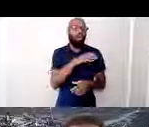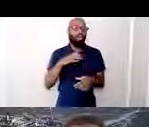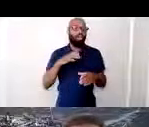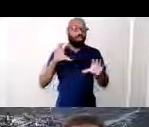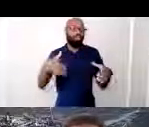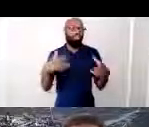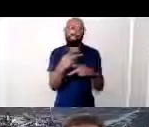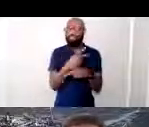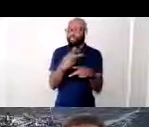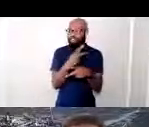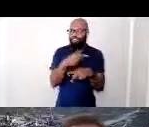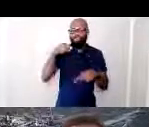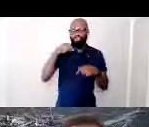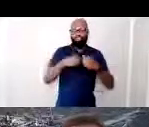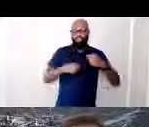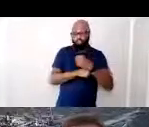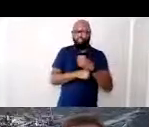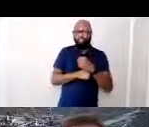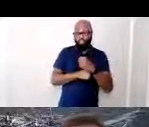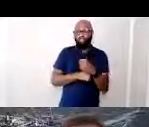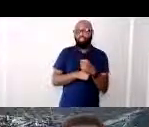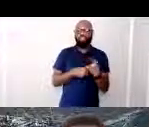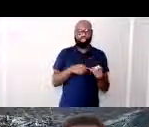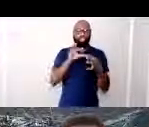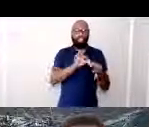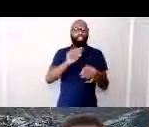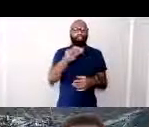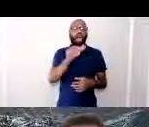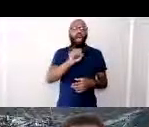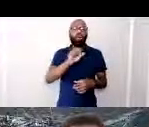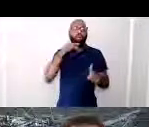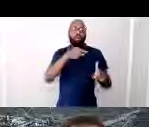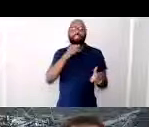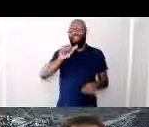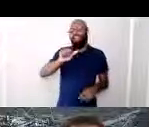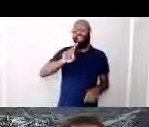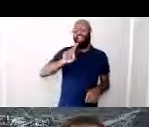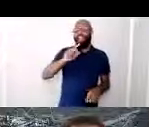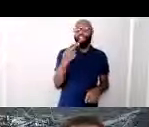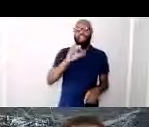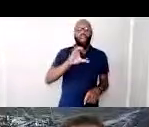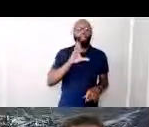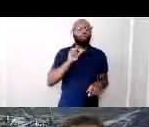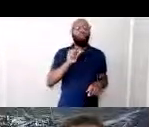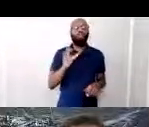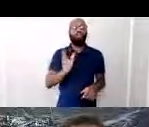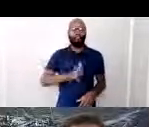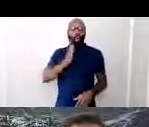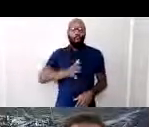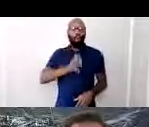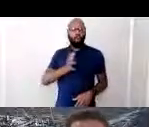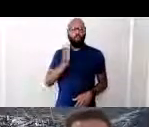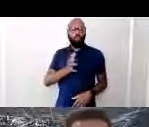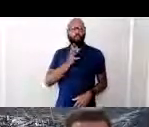right? That's again, to Thomas's point, where it's not ad hoc to do that, right? Where it's formal that we have those conversations.